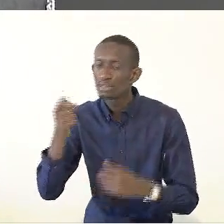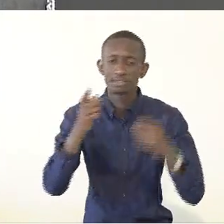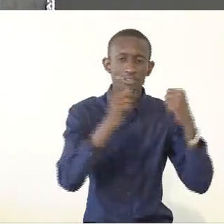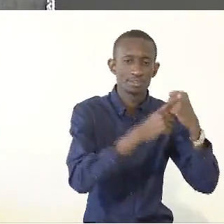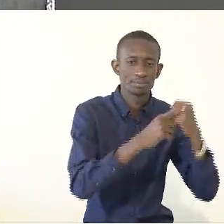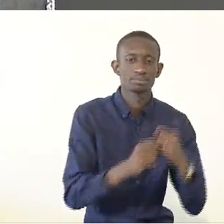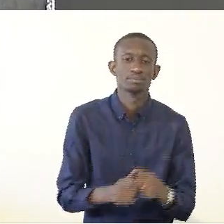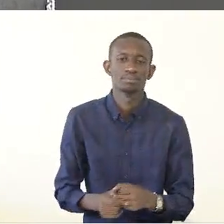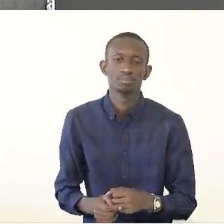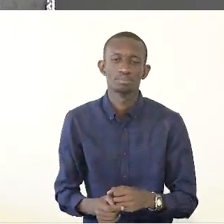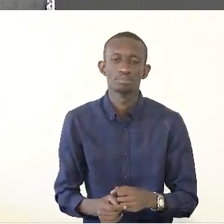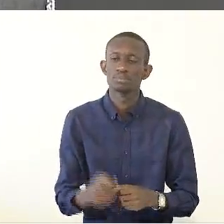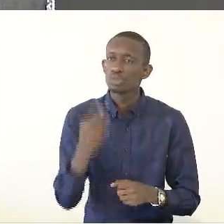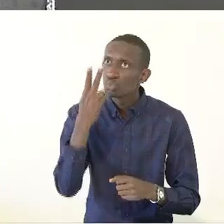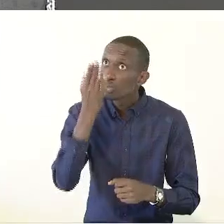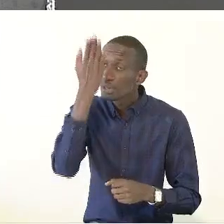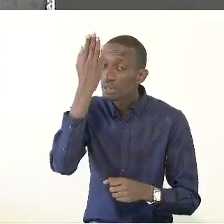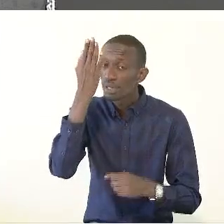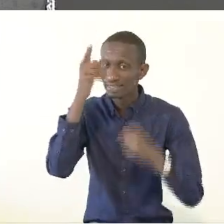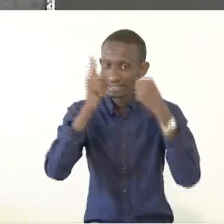is here and 6.